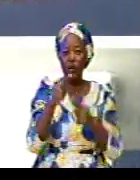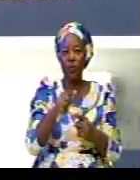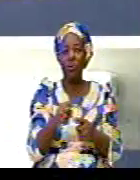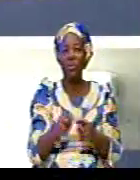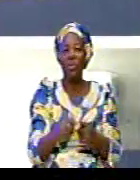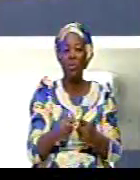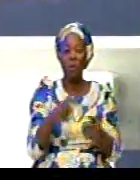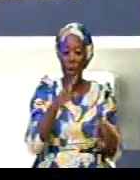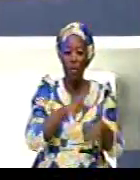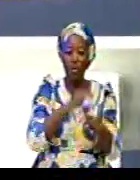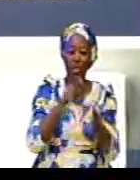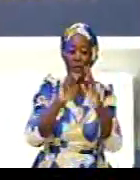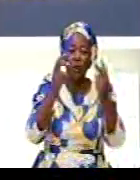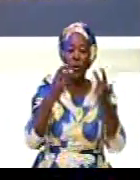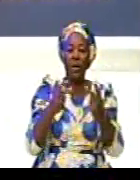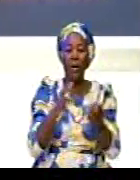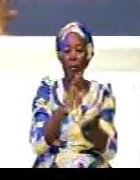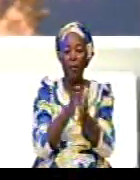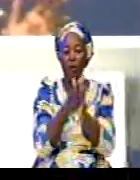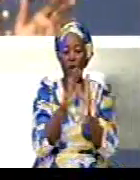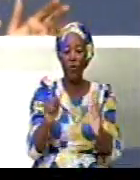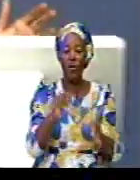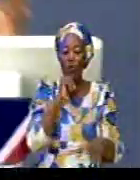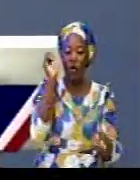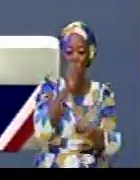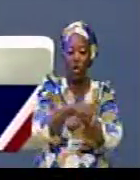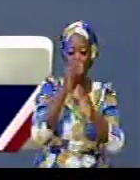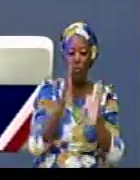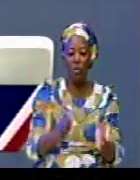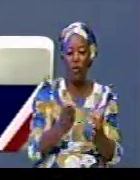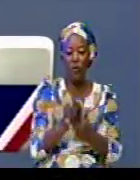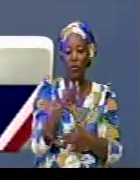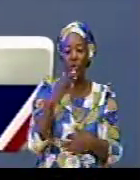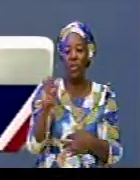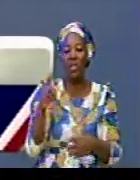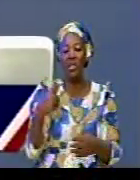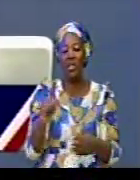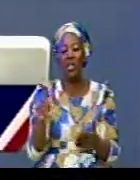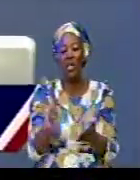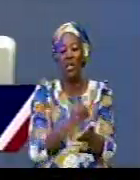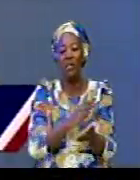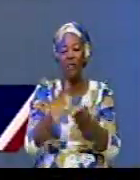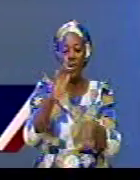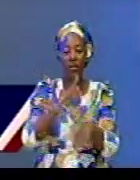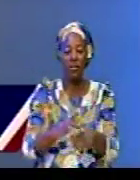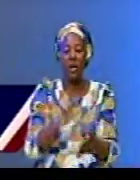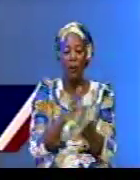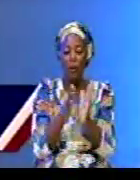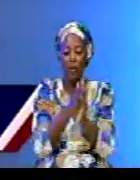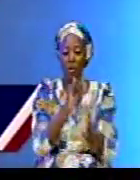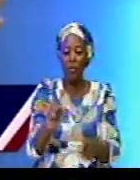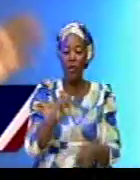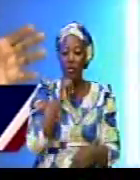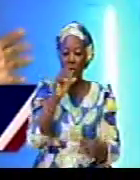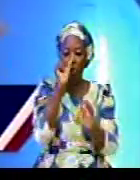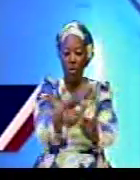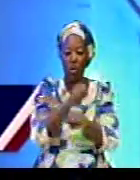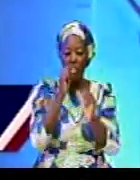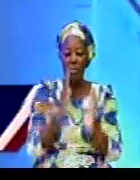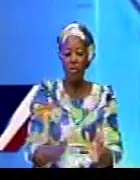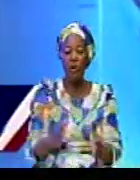Jeremiah, I'm talking to you on becoming unconquerable through the divine